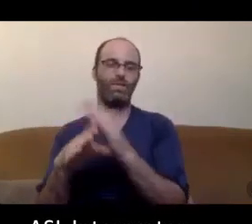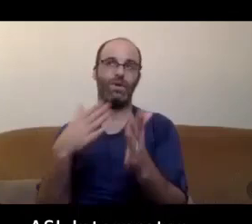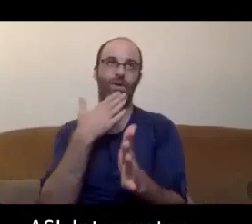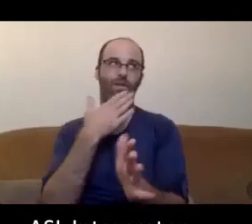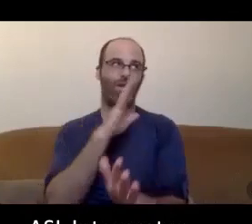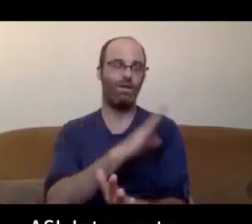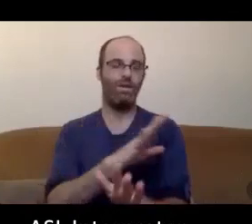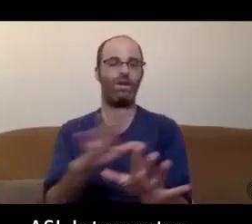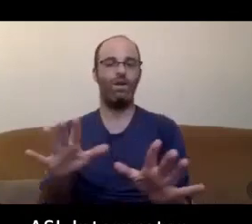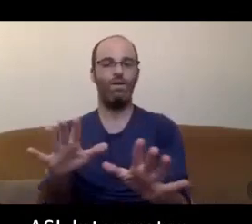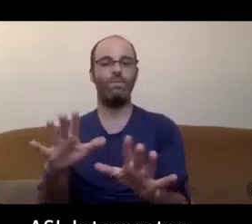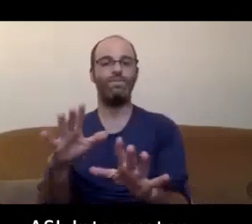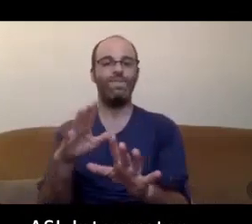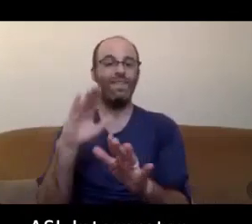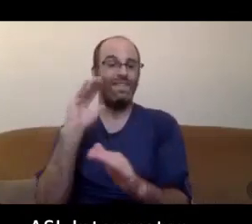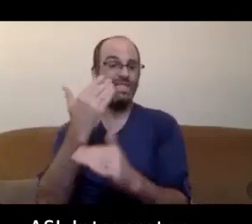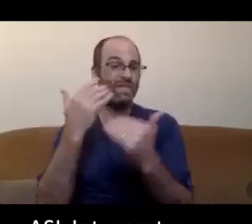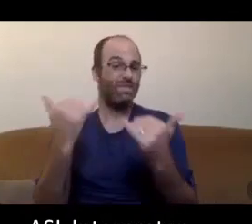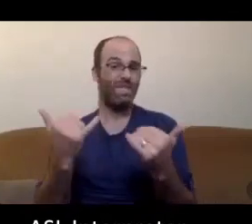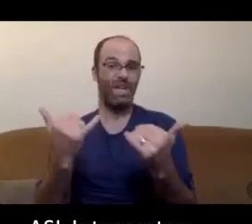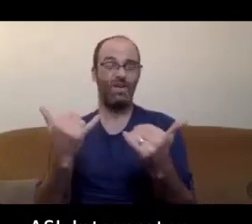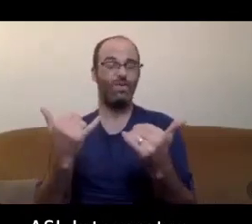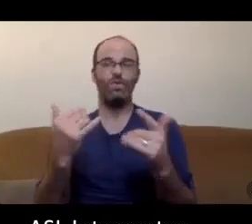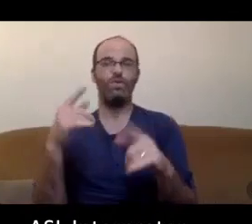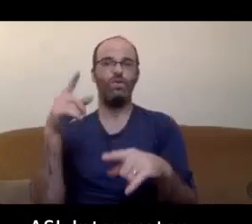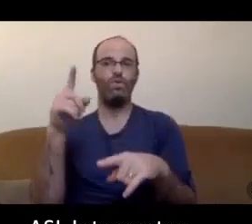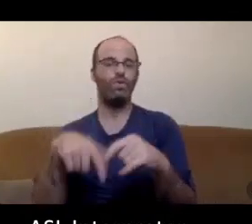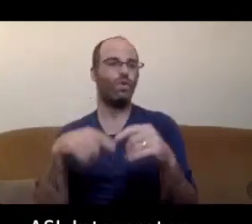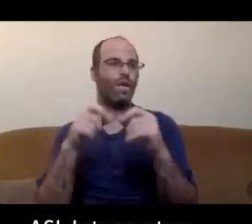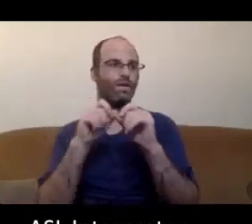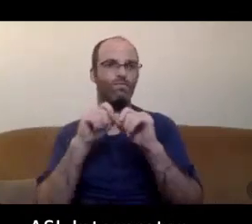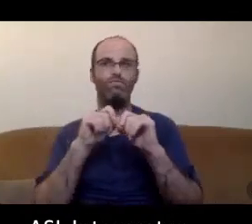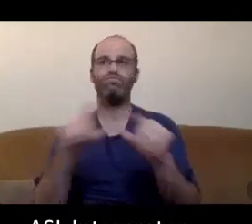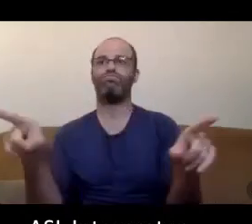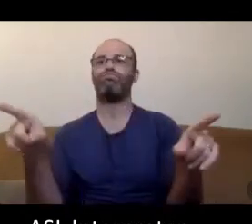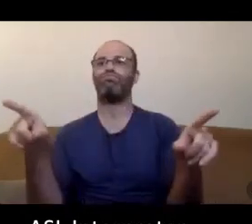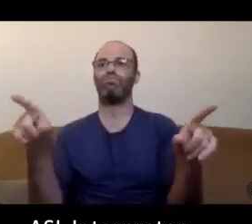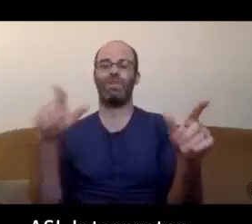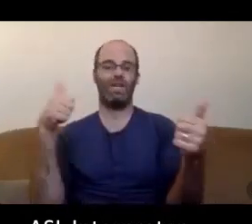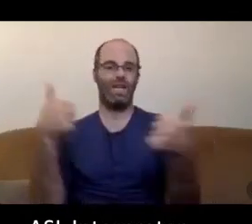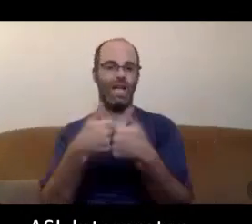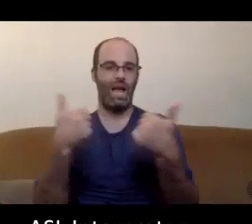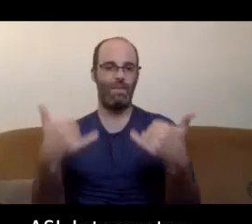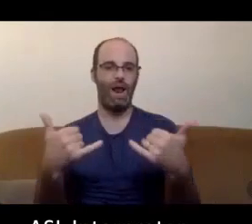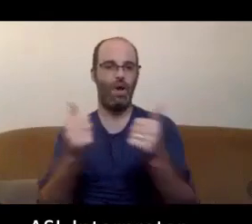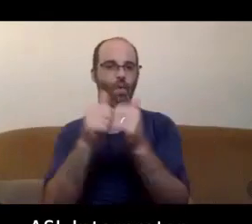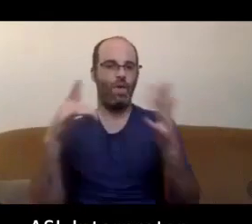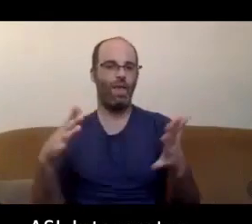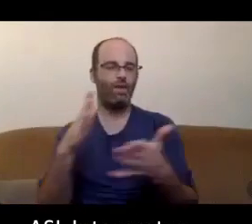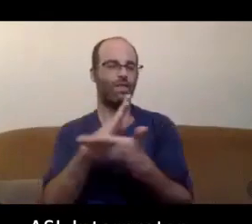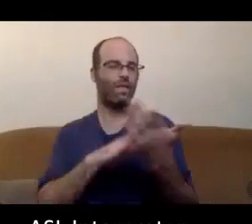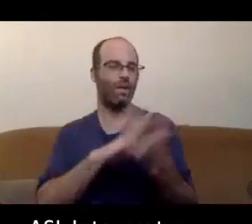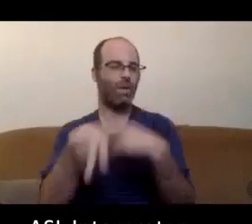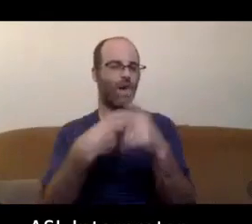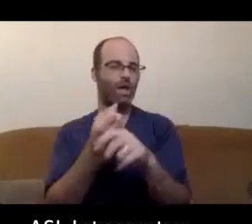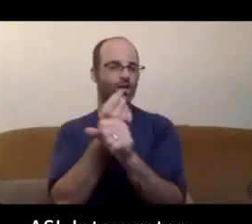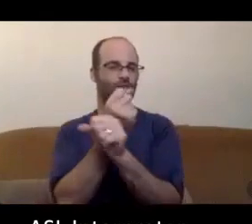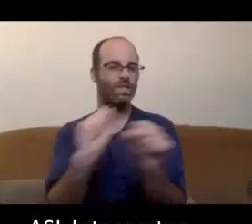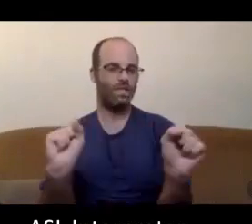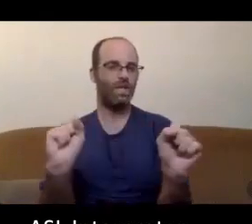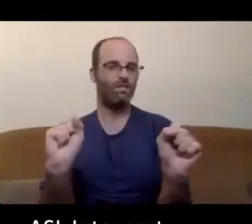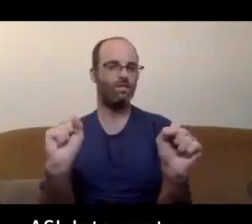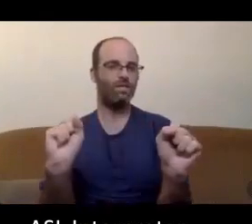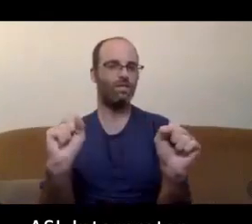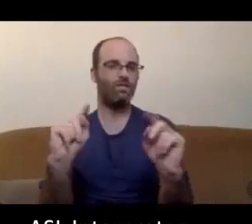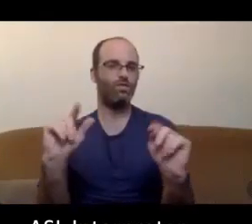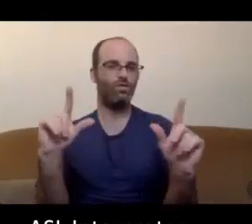now really and get a recognition without having rigorous safety tools, which is great. I just feel sort of privileged to